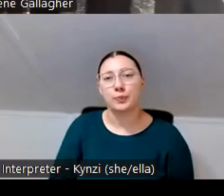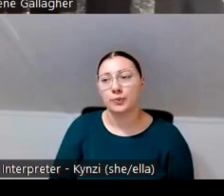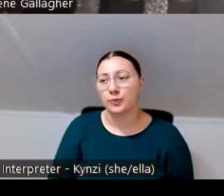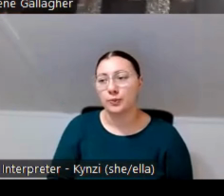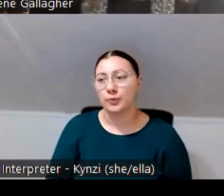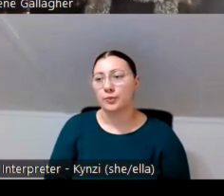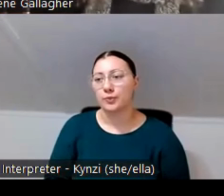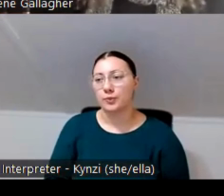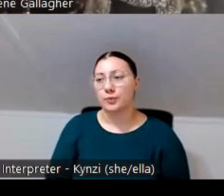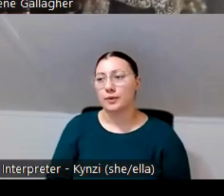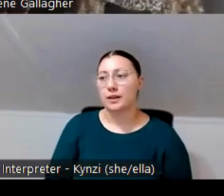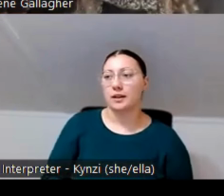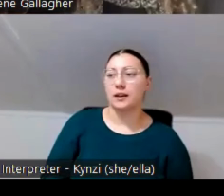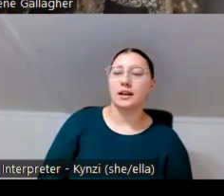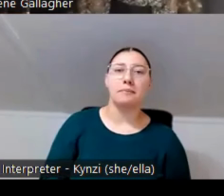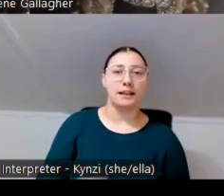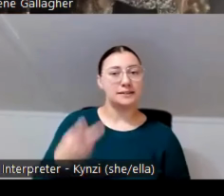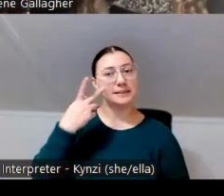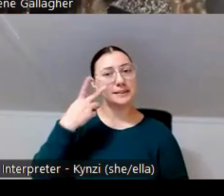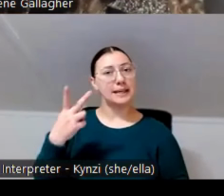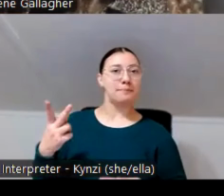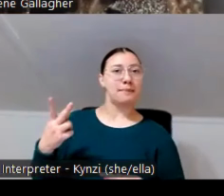You'll see it has numbers on it.